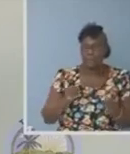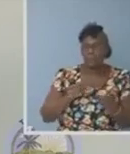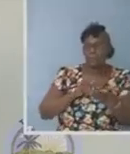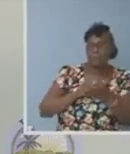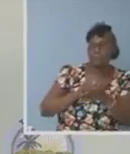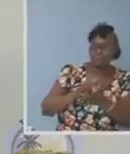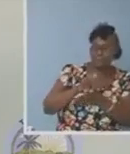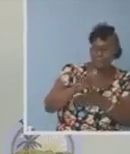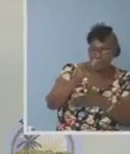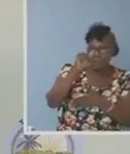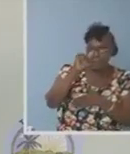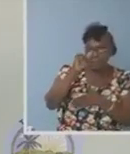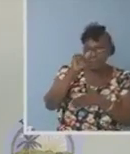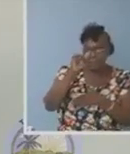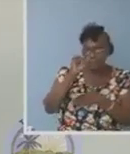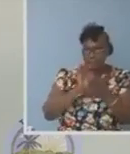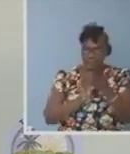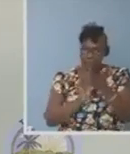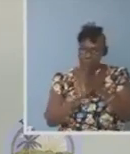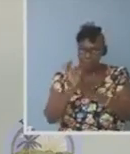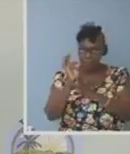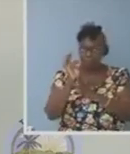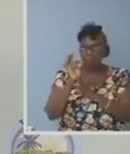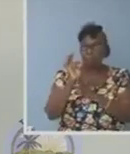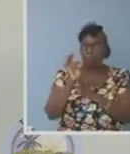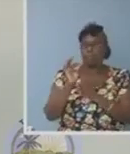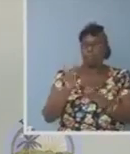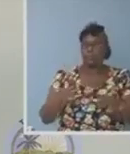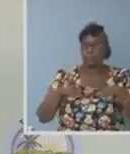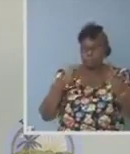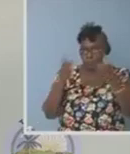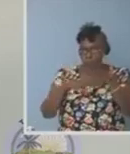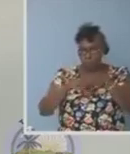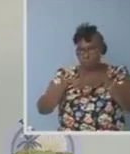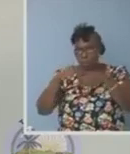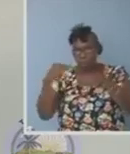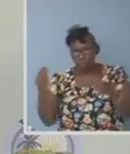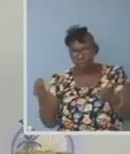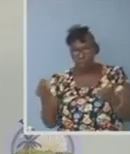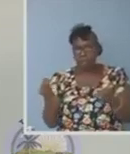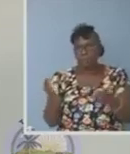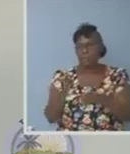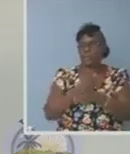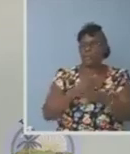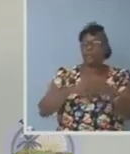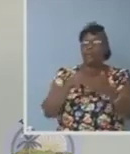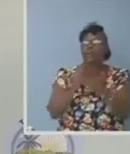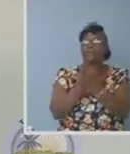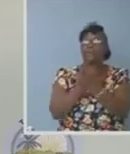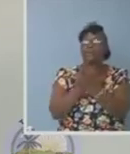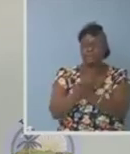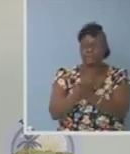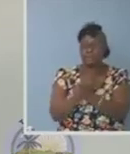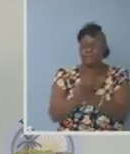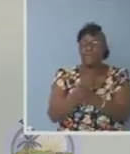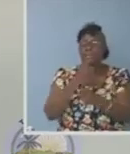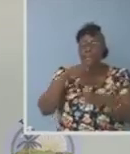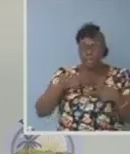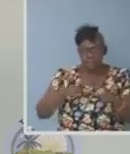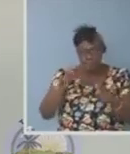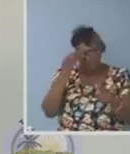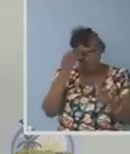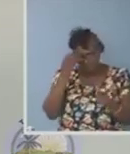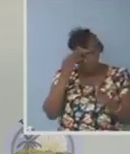are, so they in turn would be communicating with their guests as to what's happening in Tobago to allow